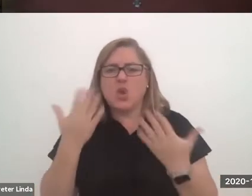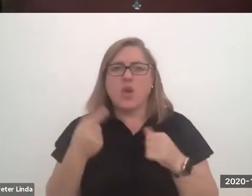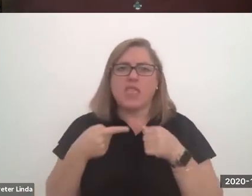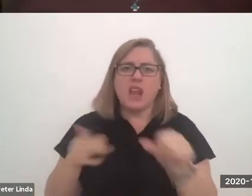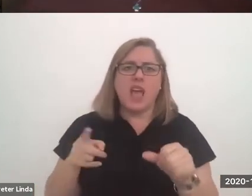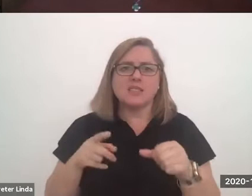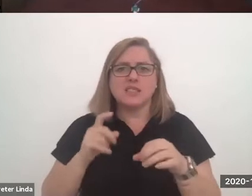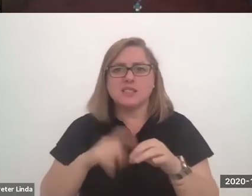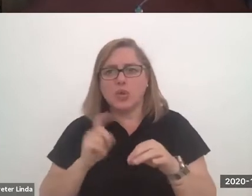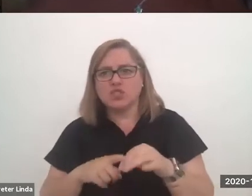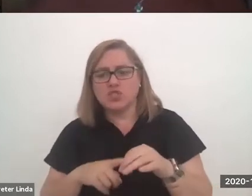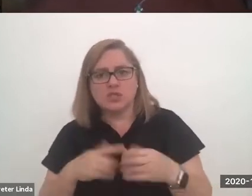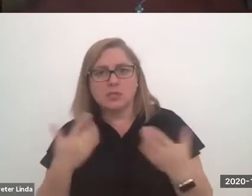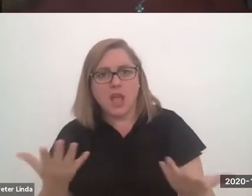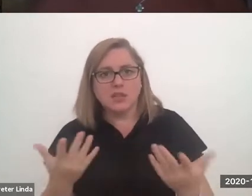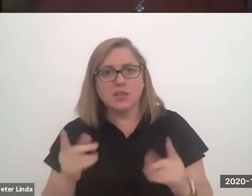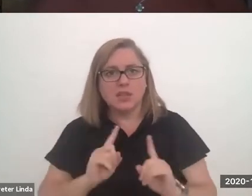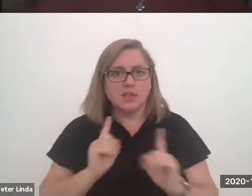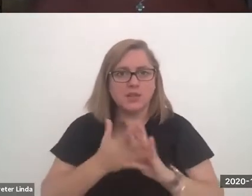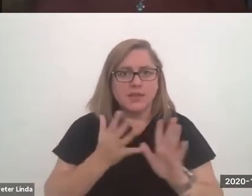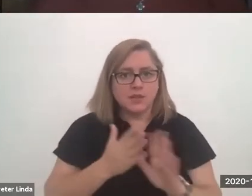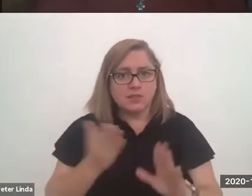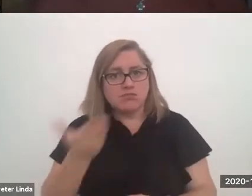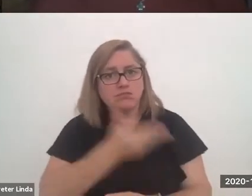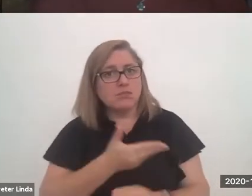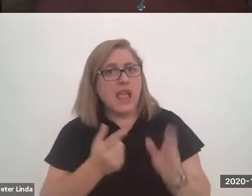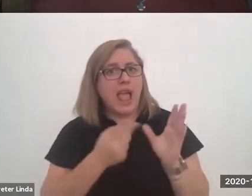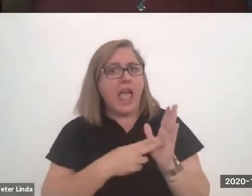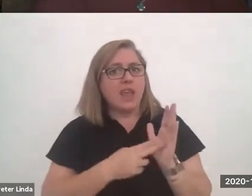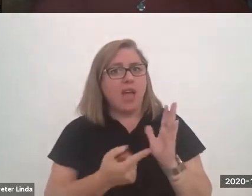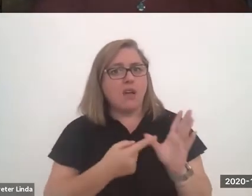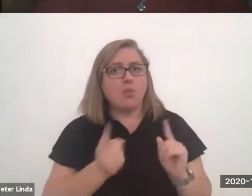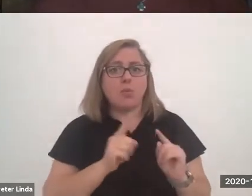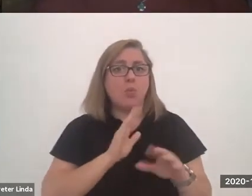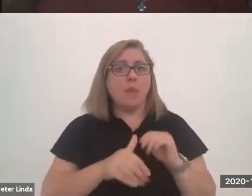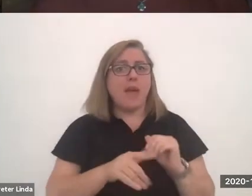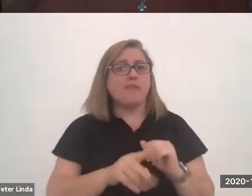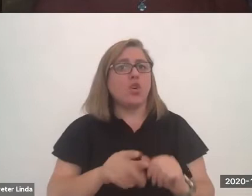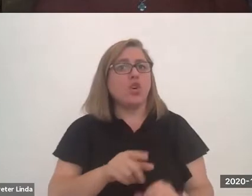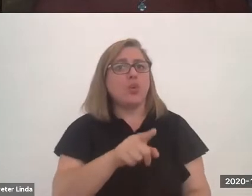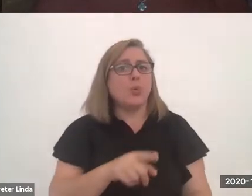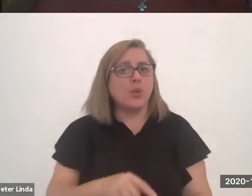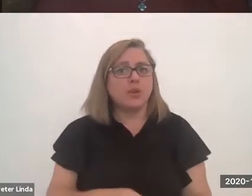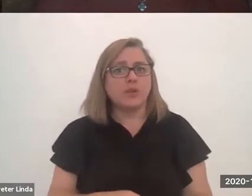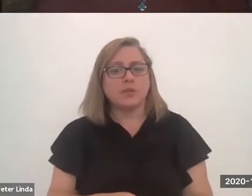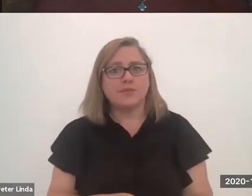question, but that's kind of how I see it. So yeah. What about for you, Anna? Is that how does, I